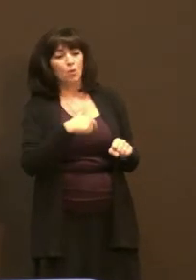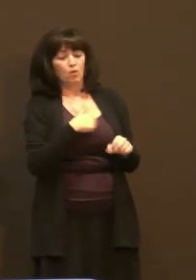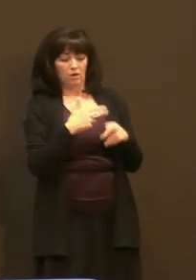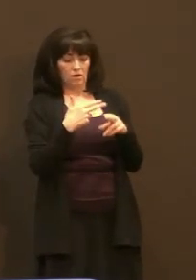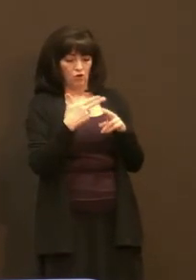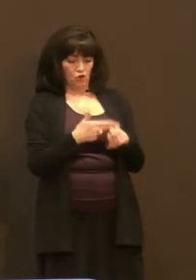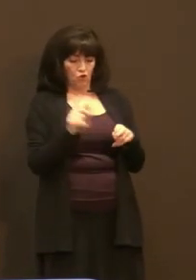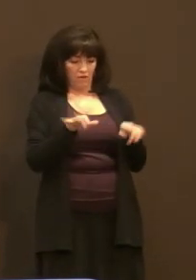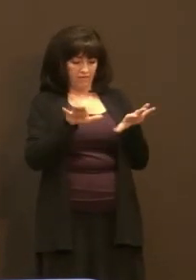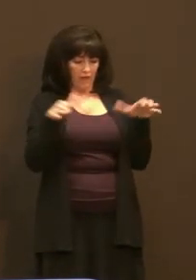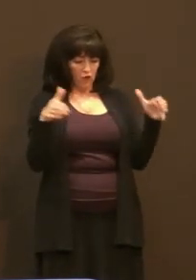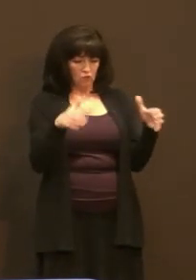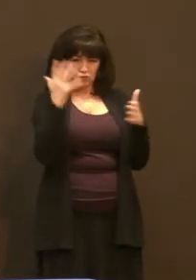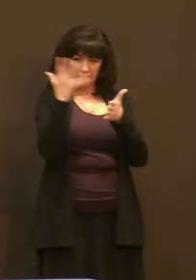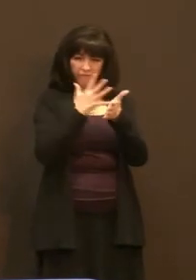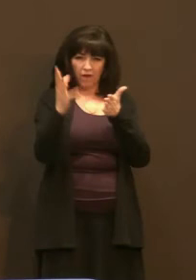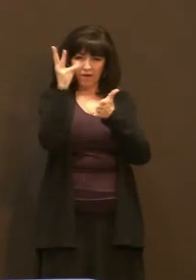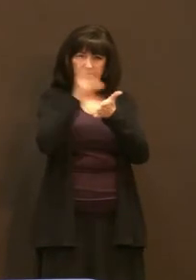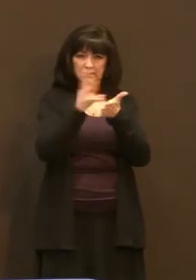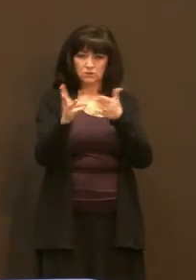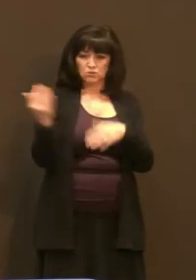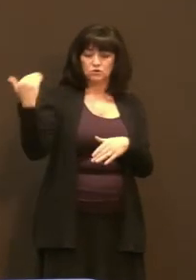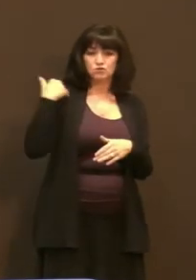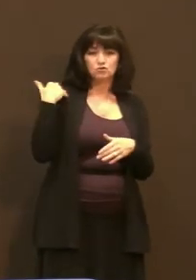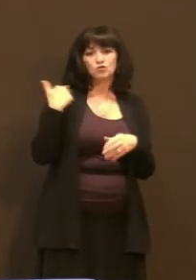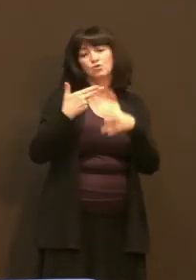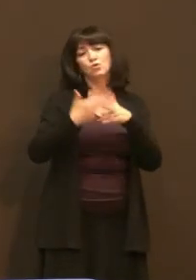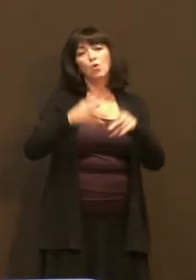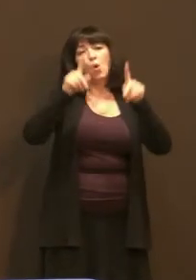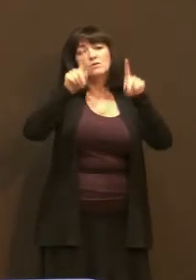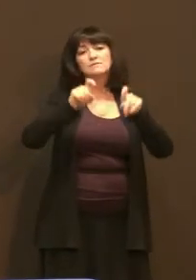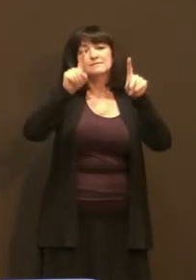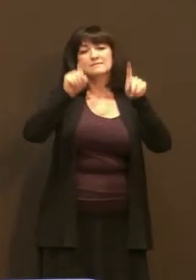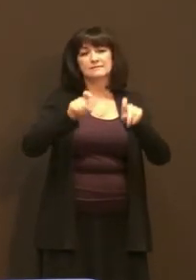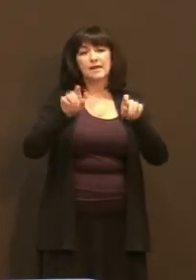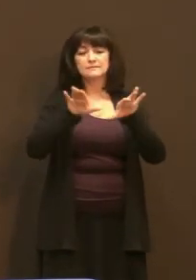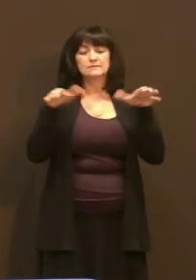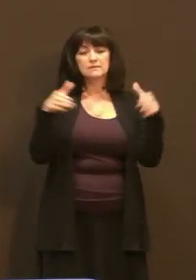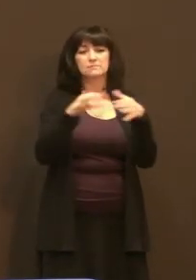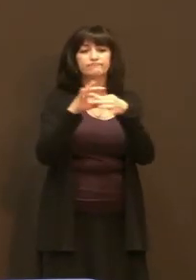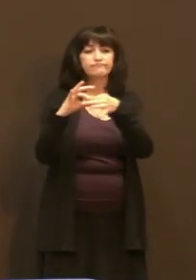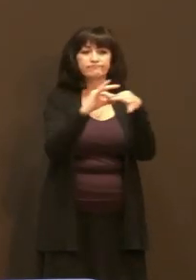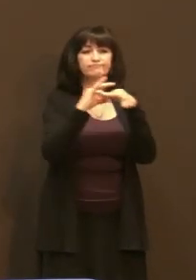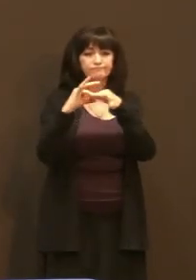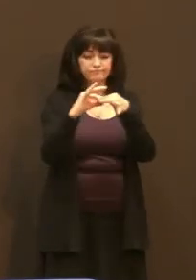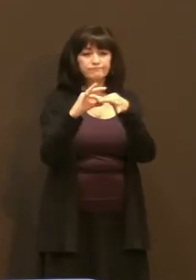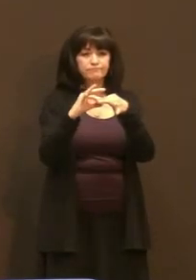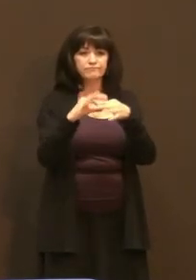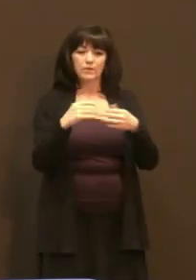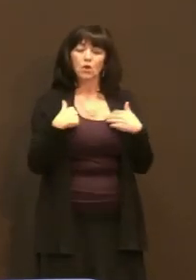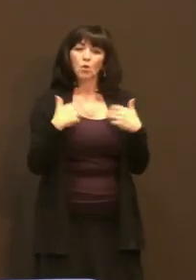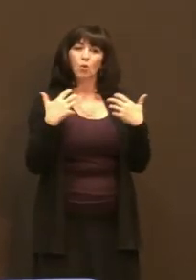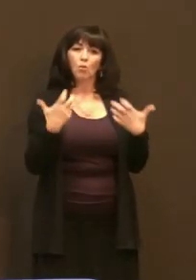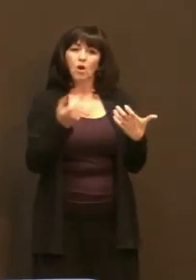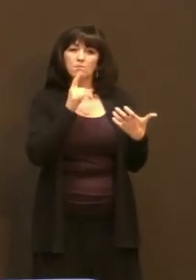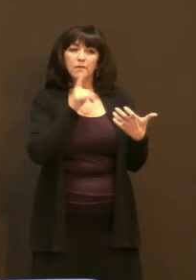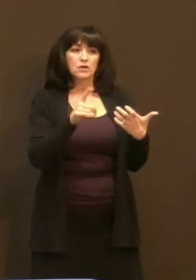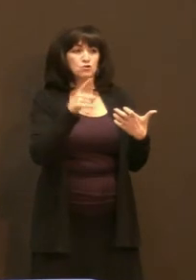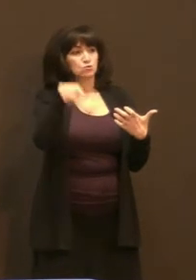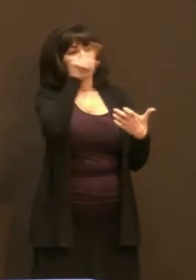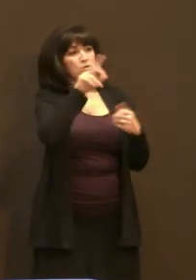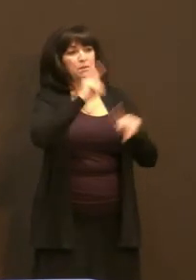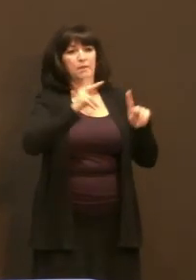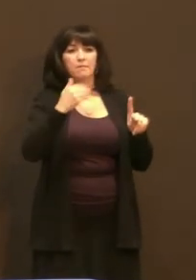guess, 5-6 weeks ago when we knew we wanted to ensure access to testing. So